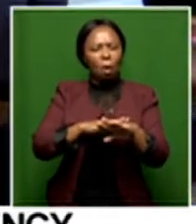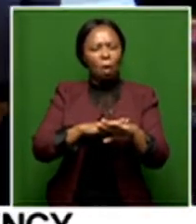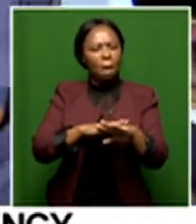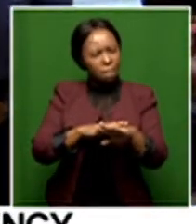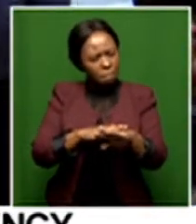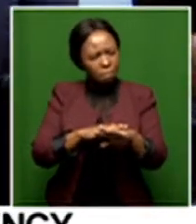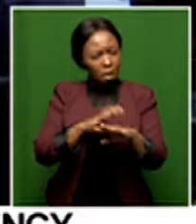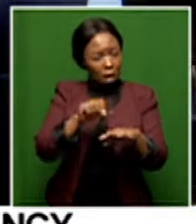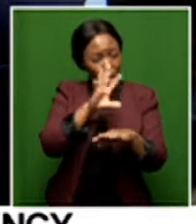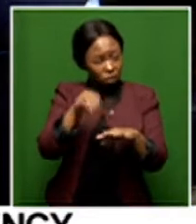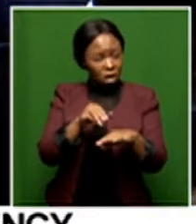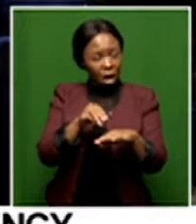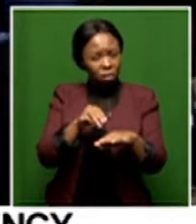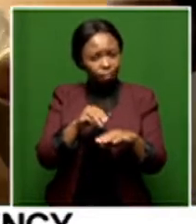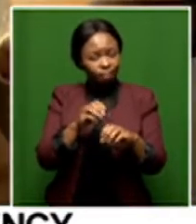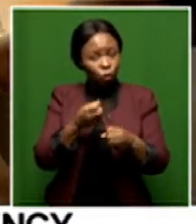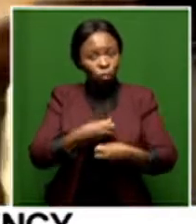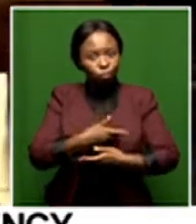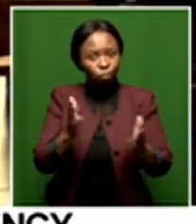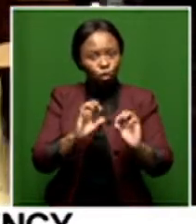for South Africa and a rollout here?